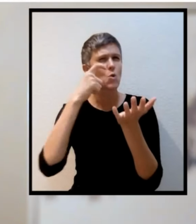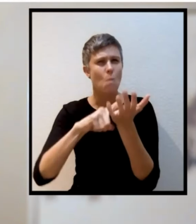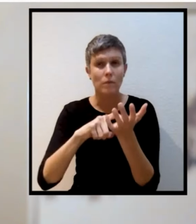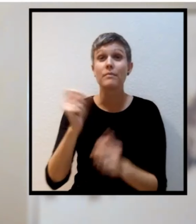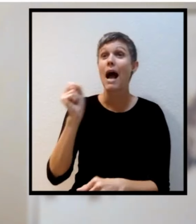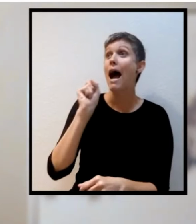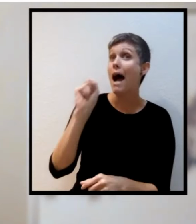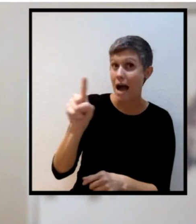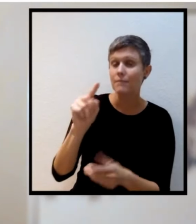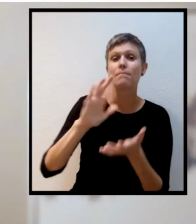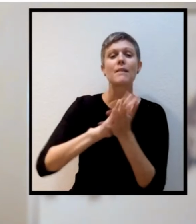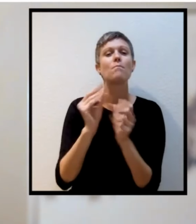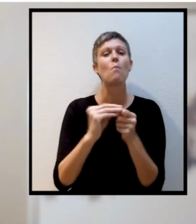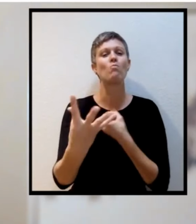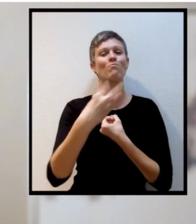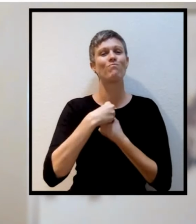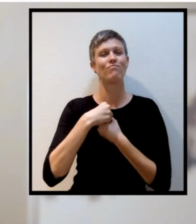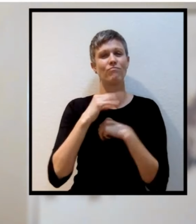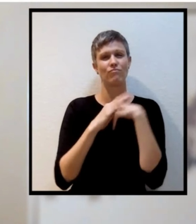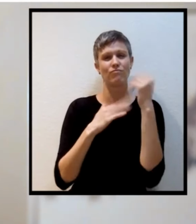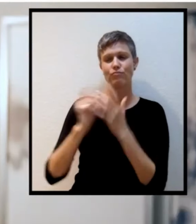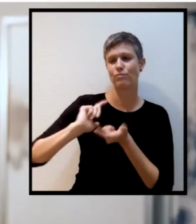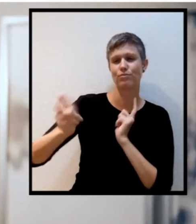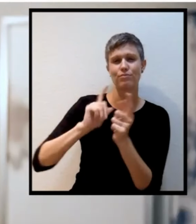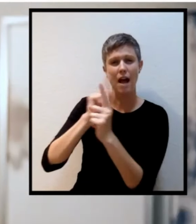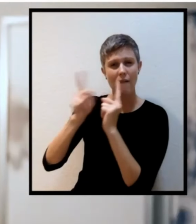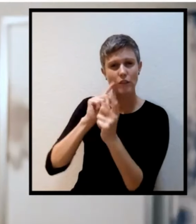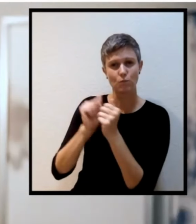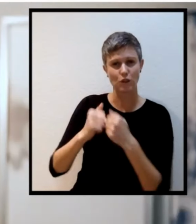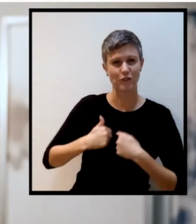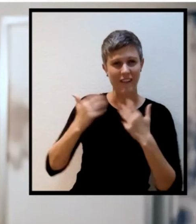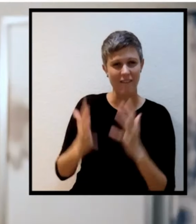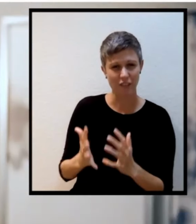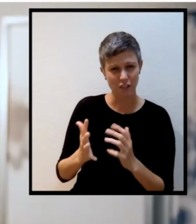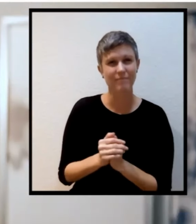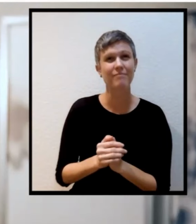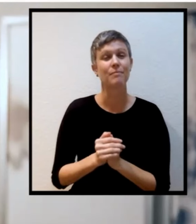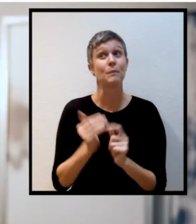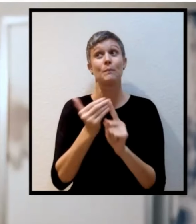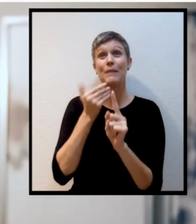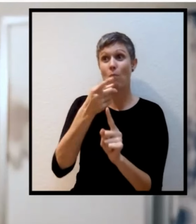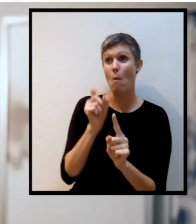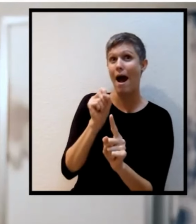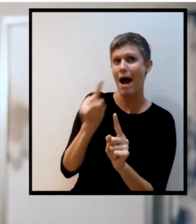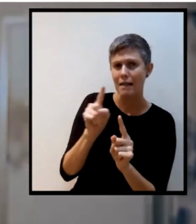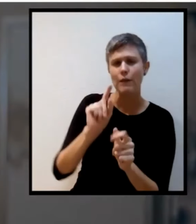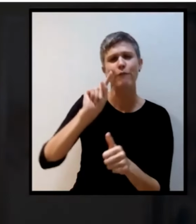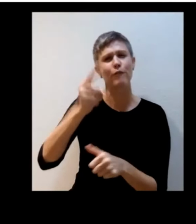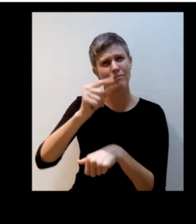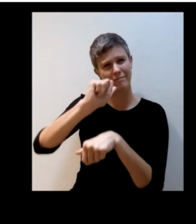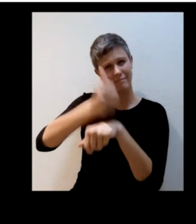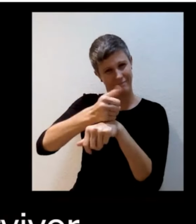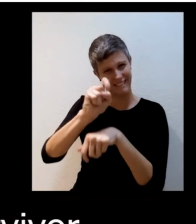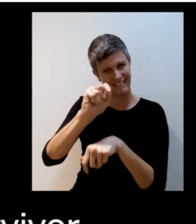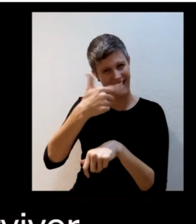asking can become a natural part of your conversations with survivors. Before you ask about access needs, you will want to set the stage.